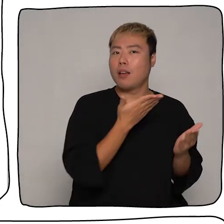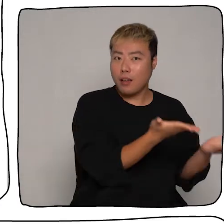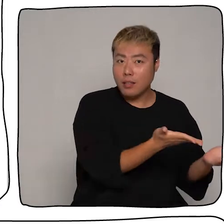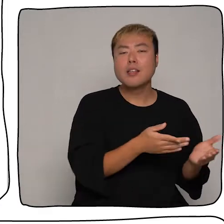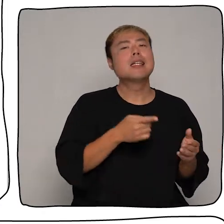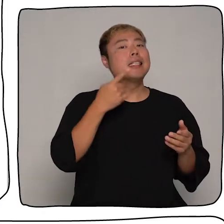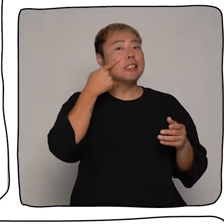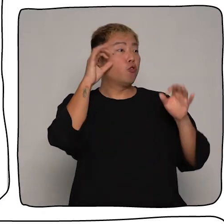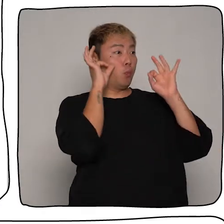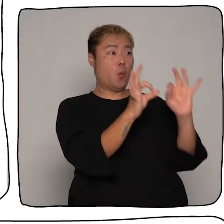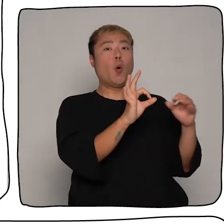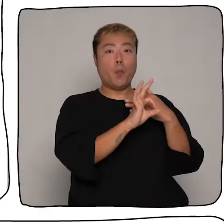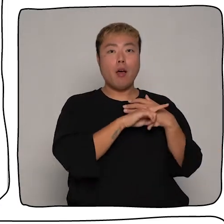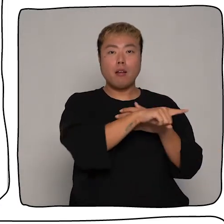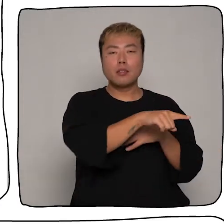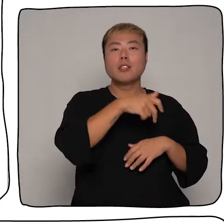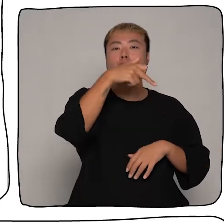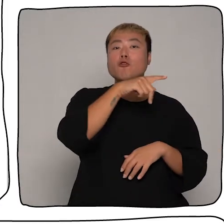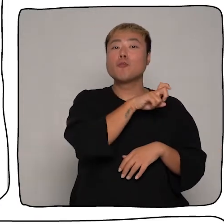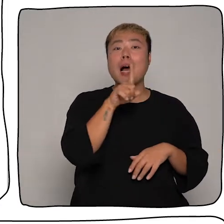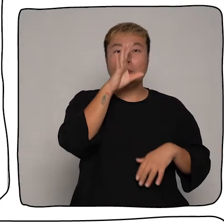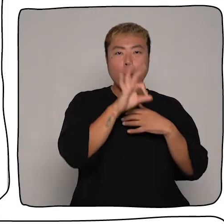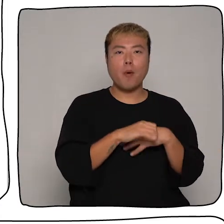because Kumagaya is visually